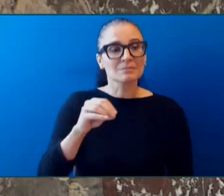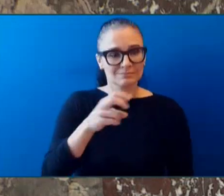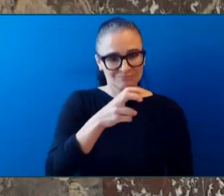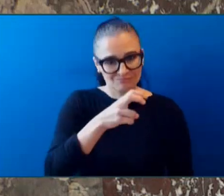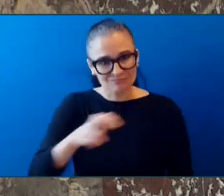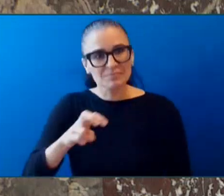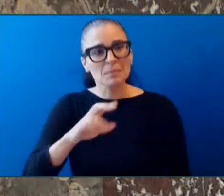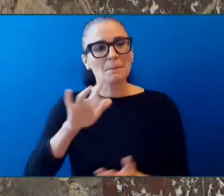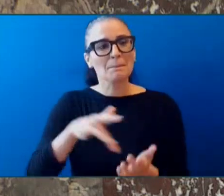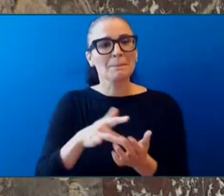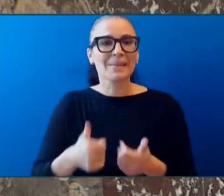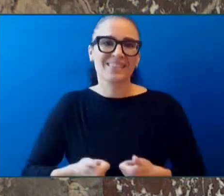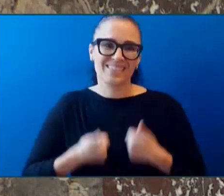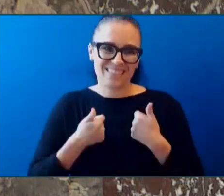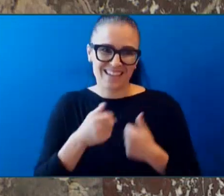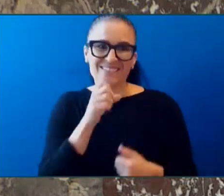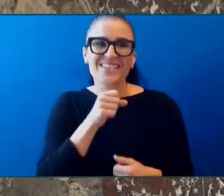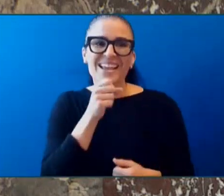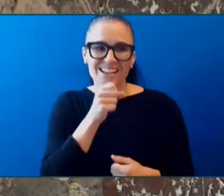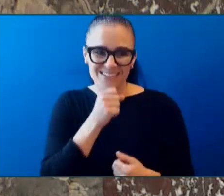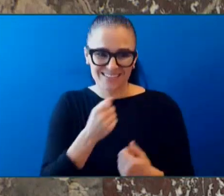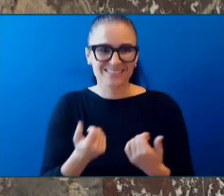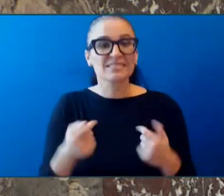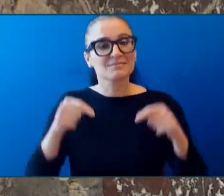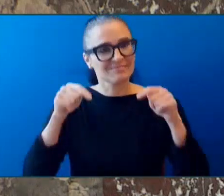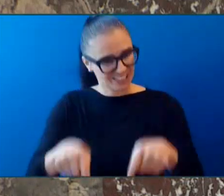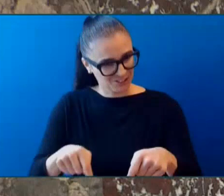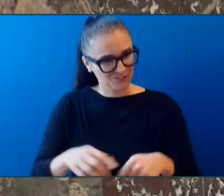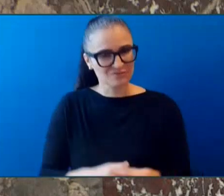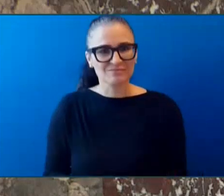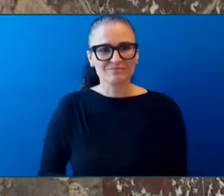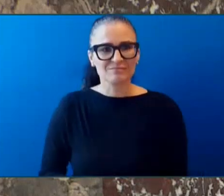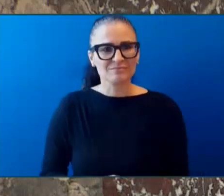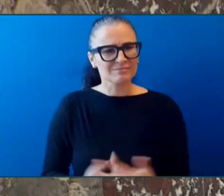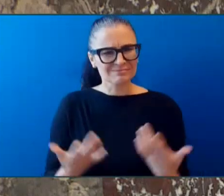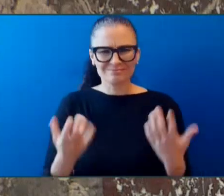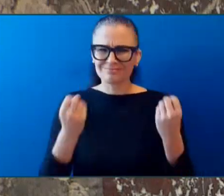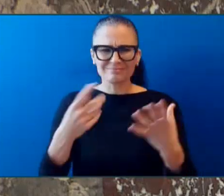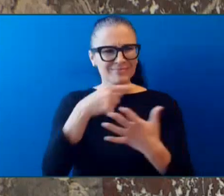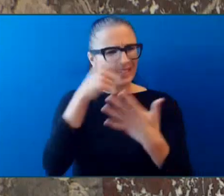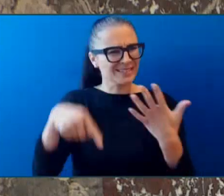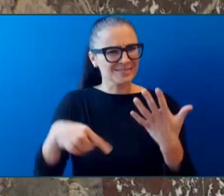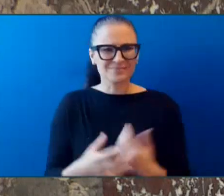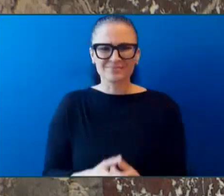of the most livable cities for entrepreneurs are in BC. We had a lot to be proud of in BC, but I